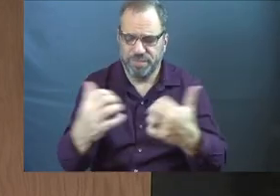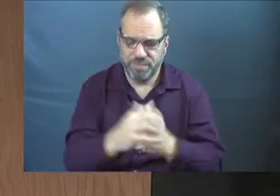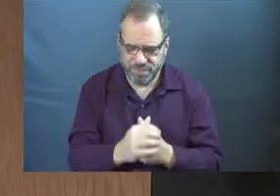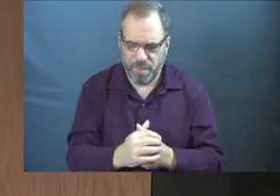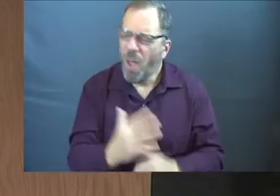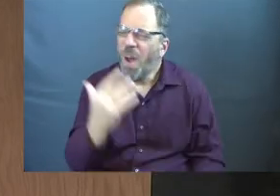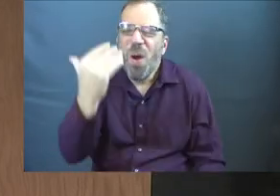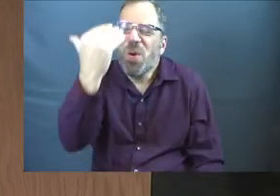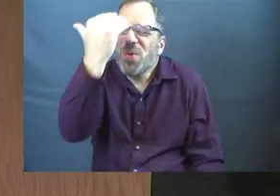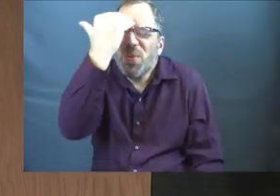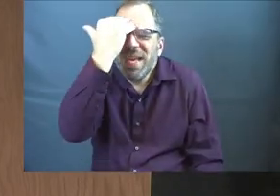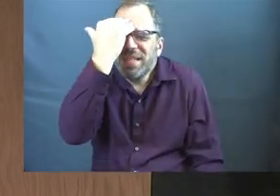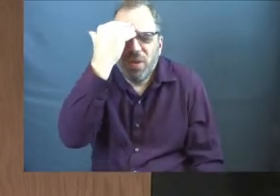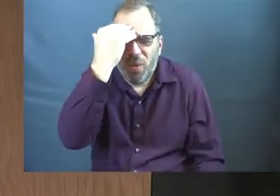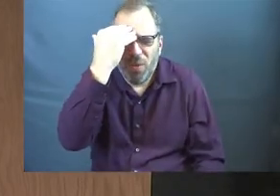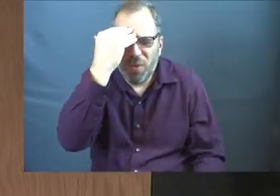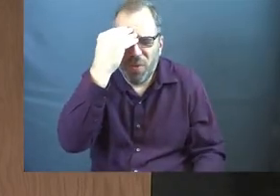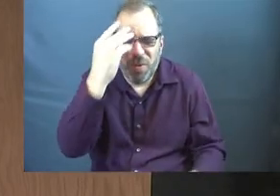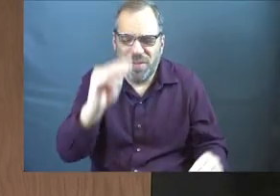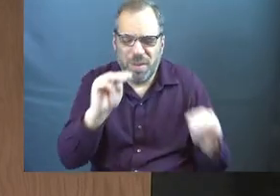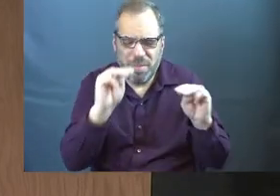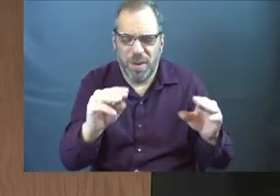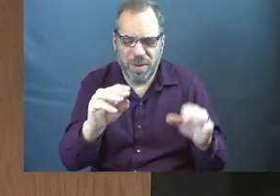We know what miracles we're asking for today.